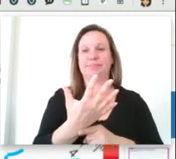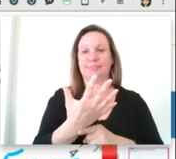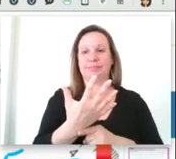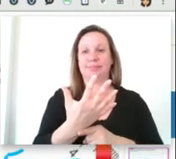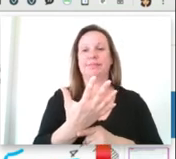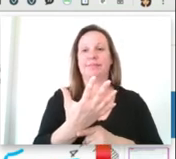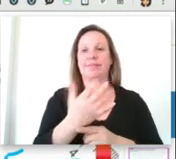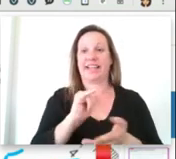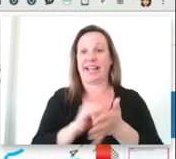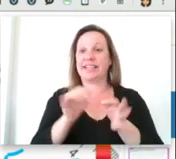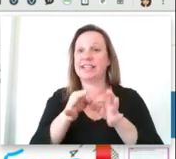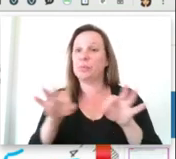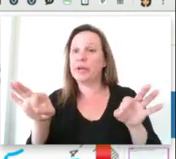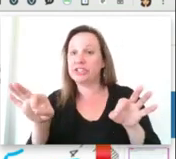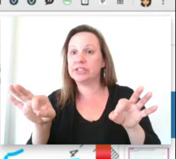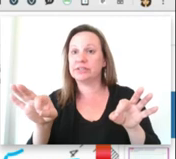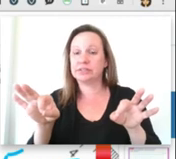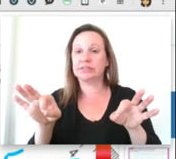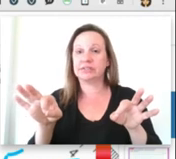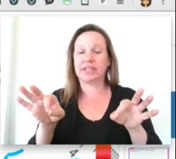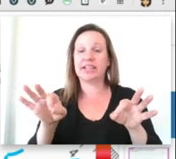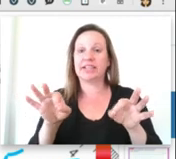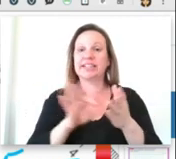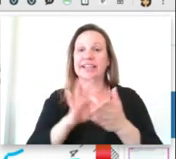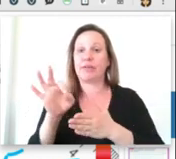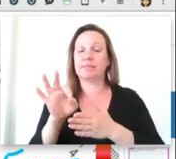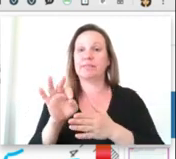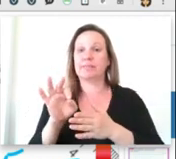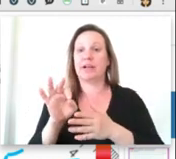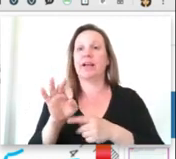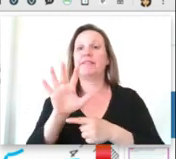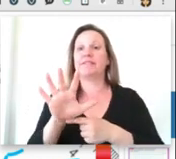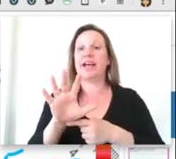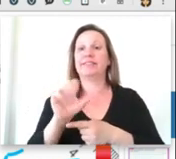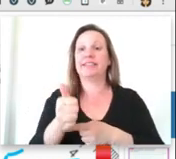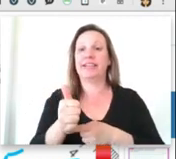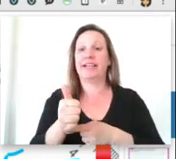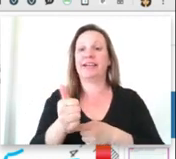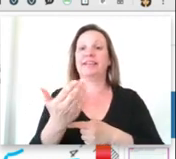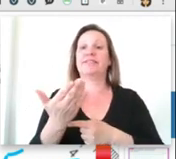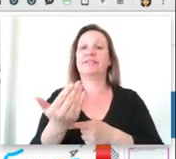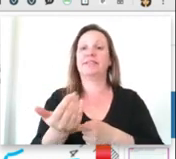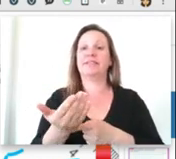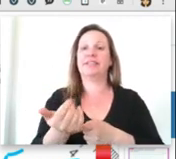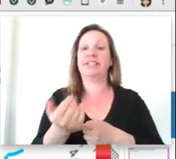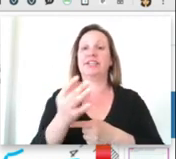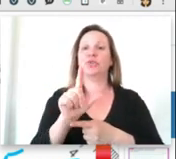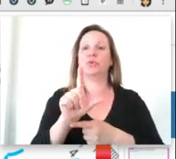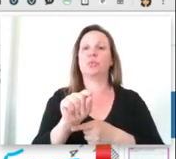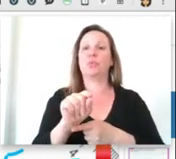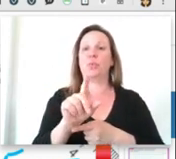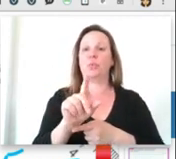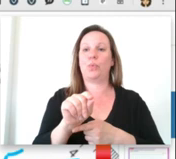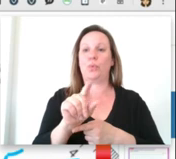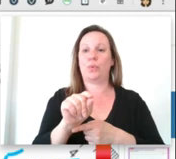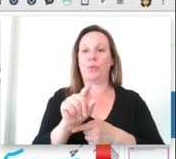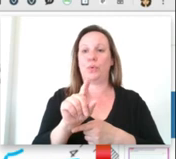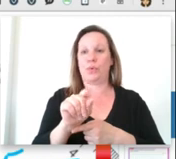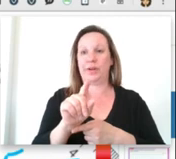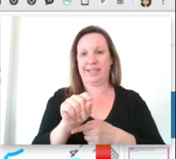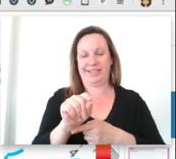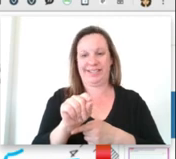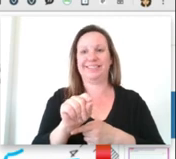is our equation. Let's go ahead and count that up. We can count by 5s. 5, 10, 15,